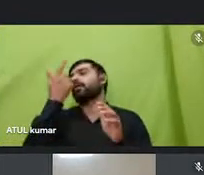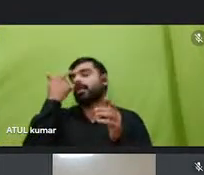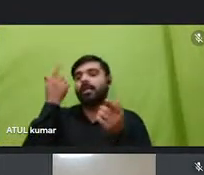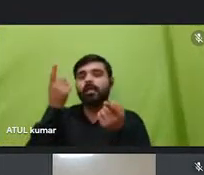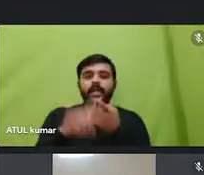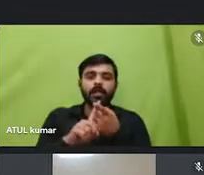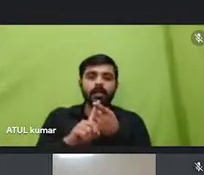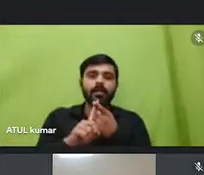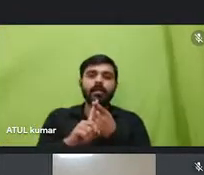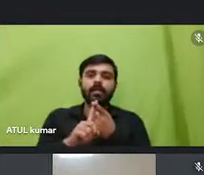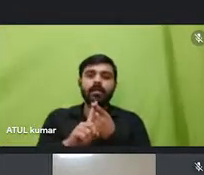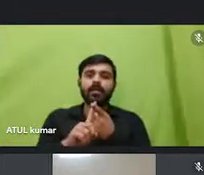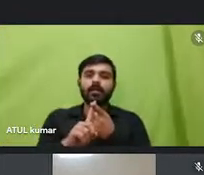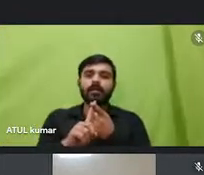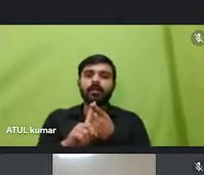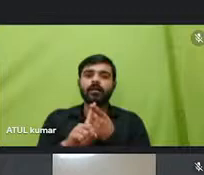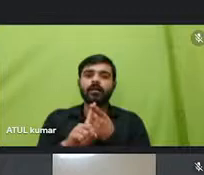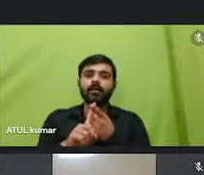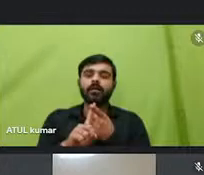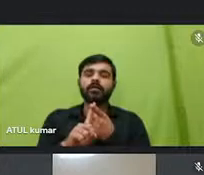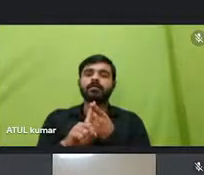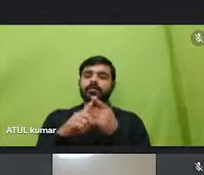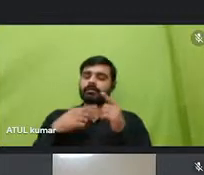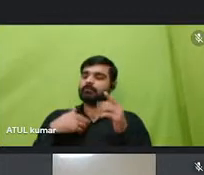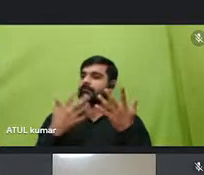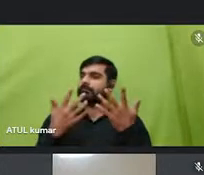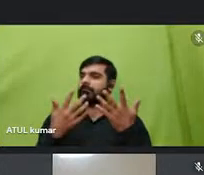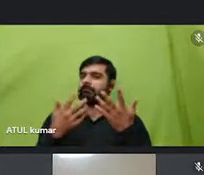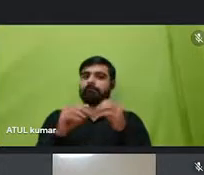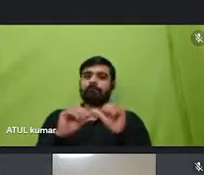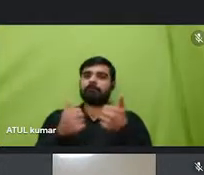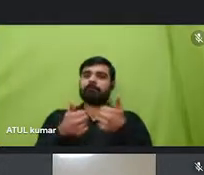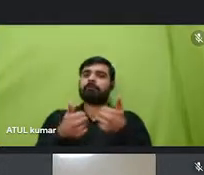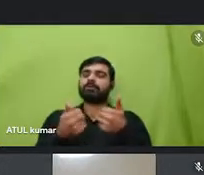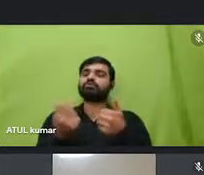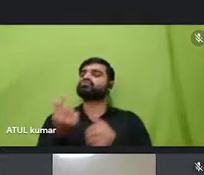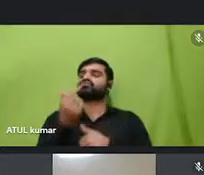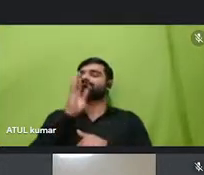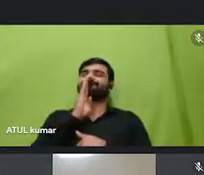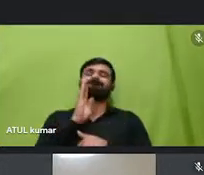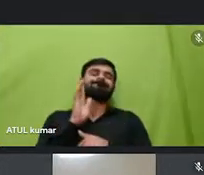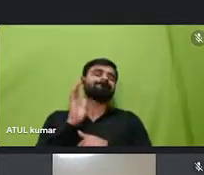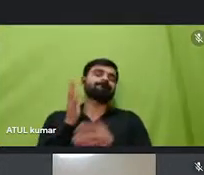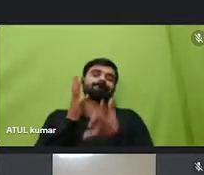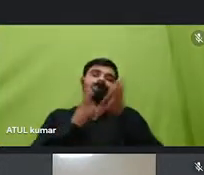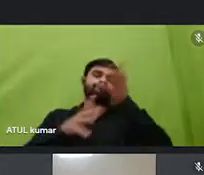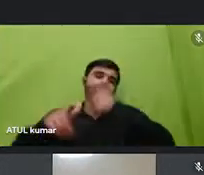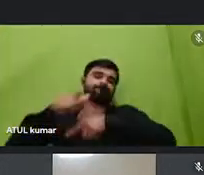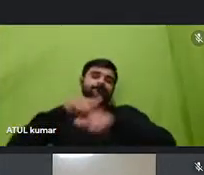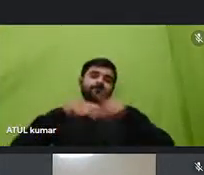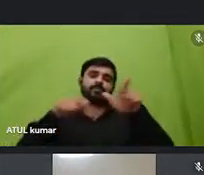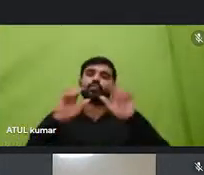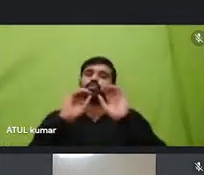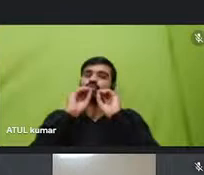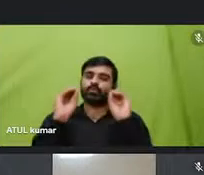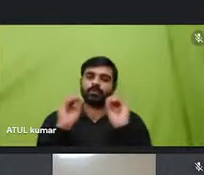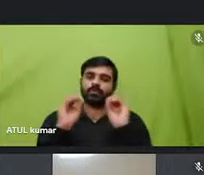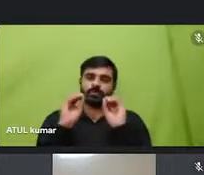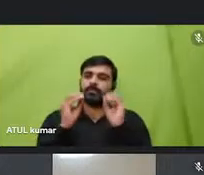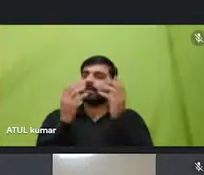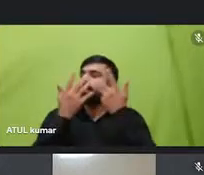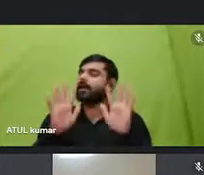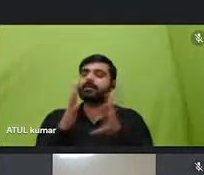unfortunately, we can't directly use sign language, any